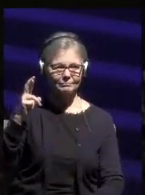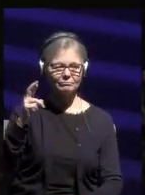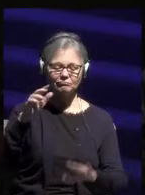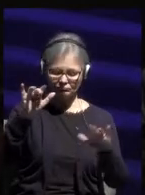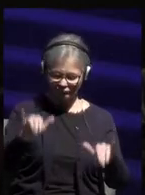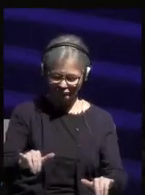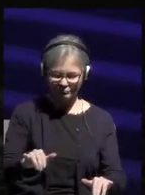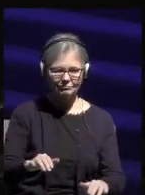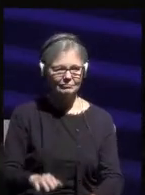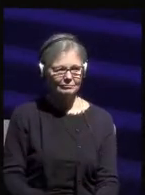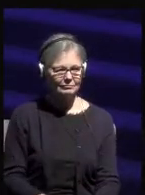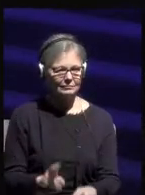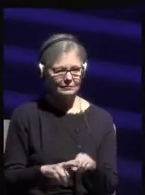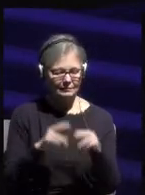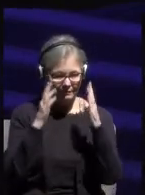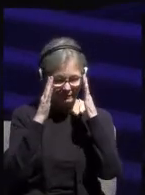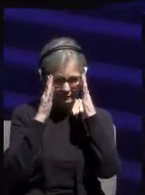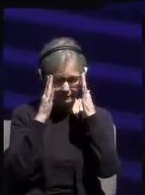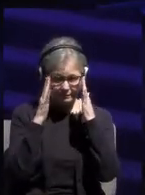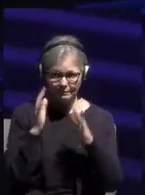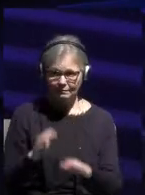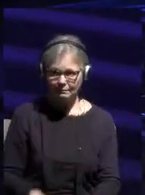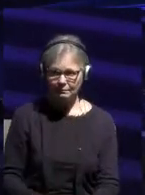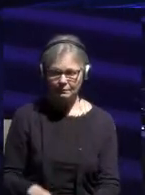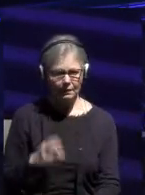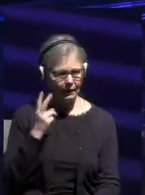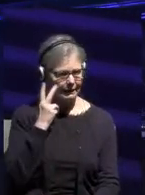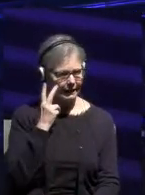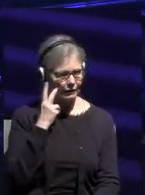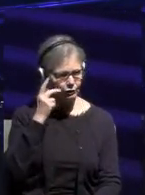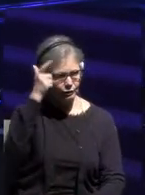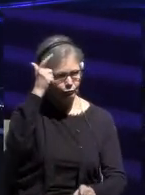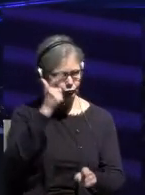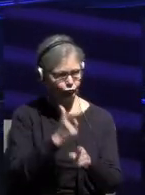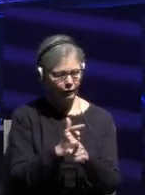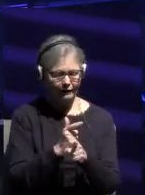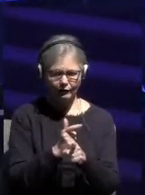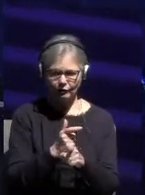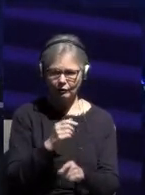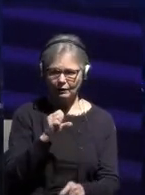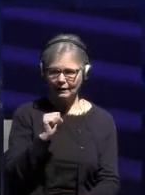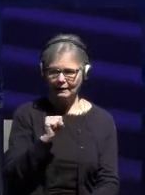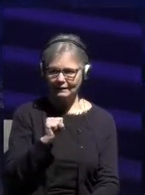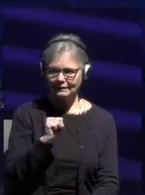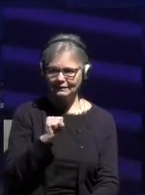may be seated. I think I heard that Brother Sean and Sister